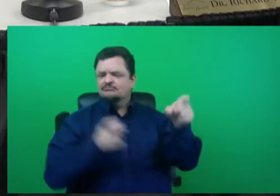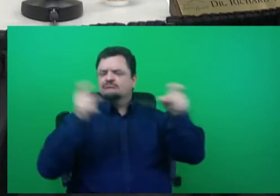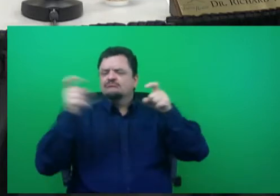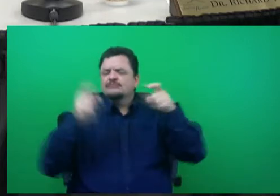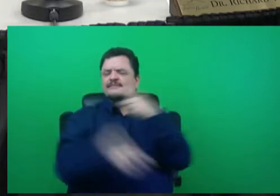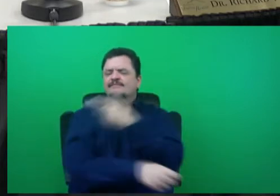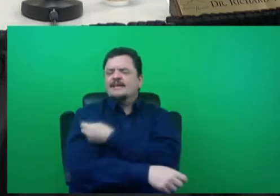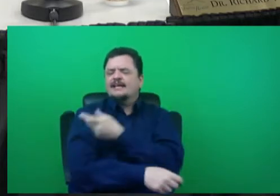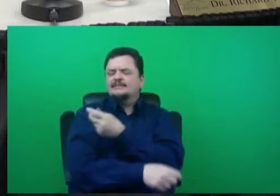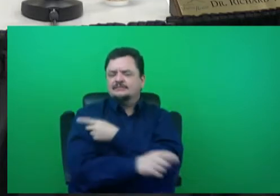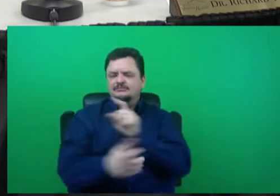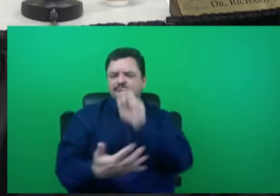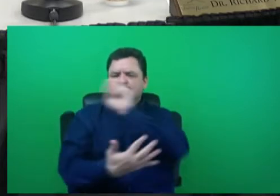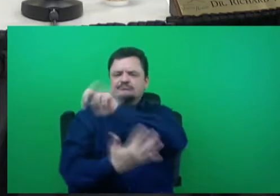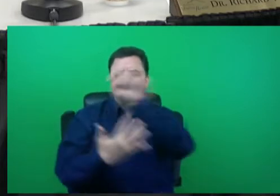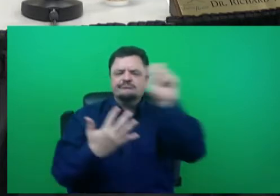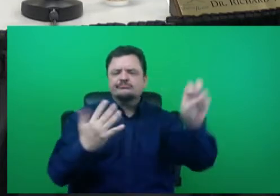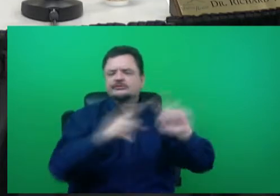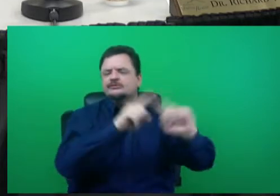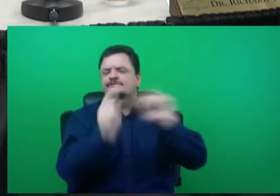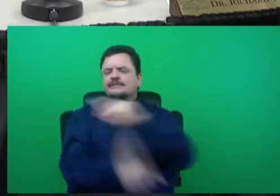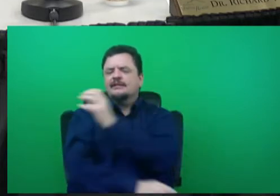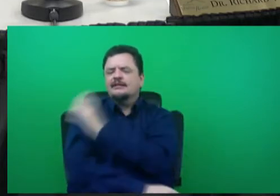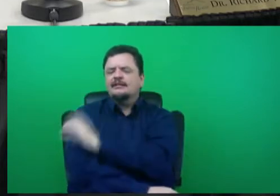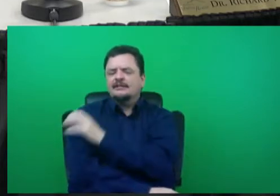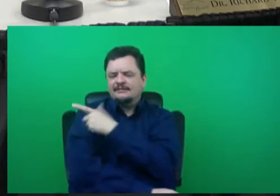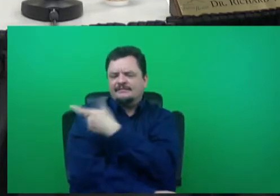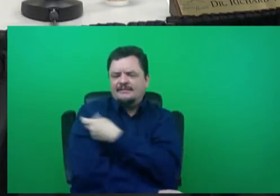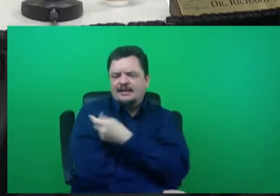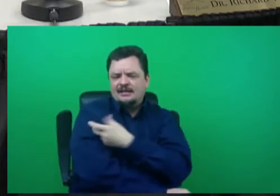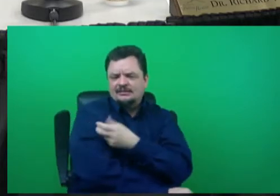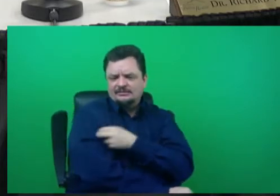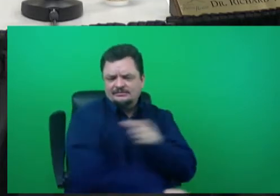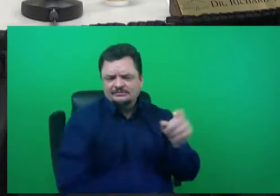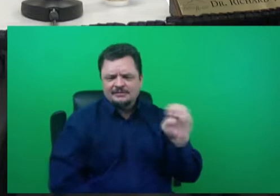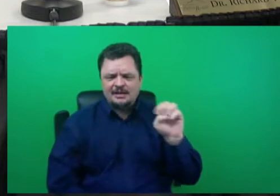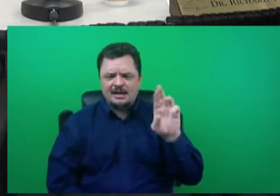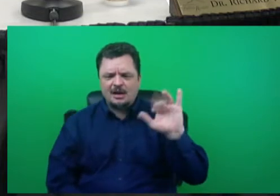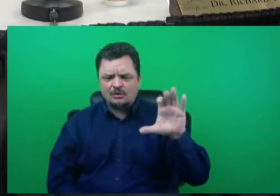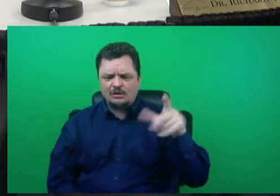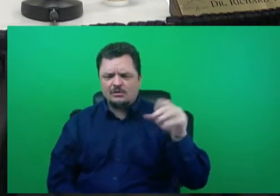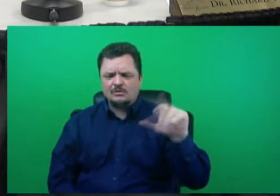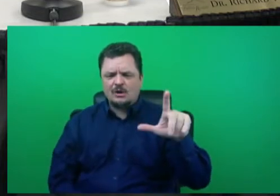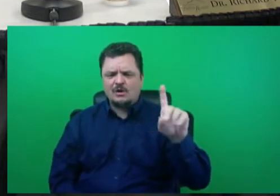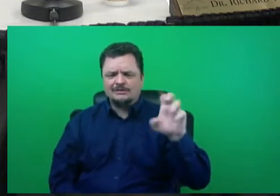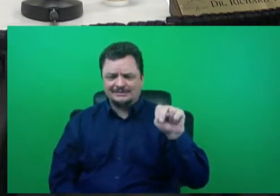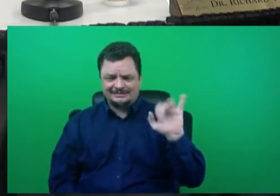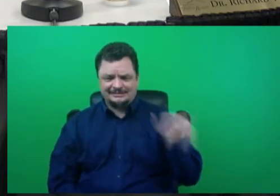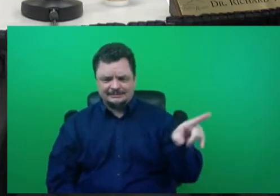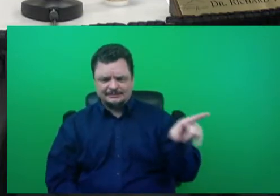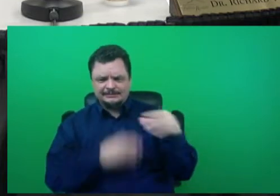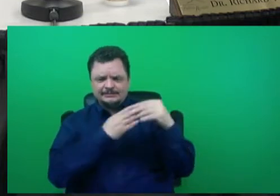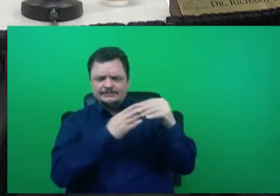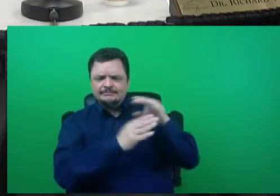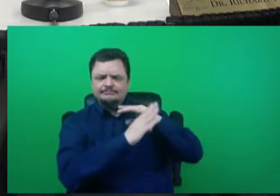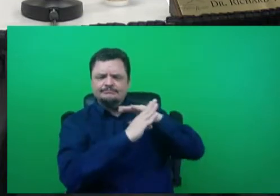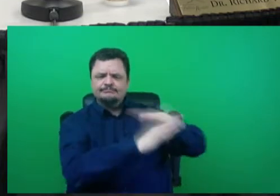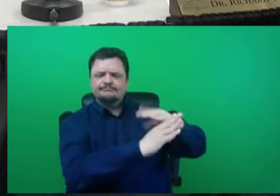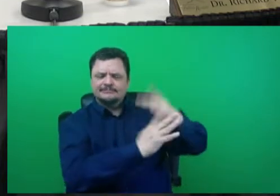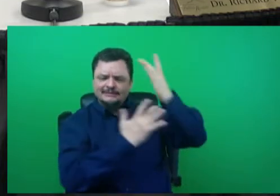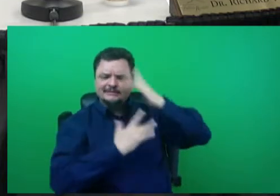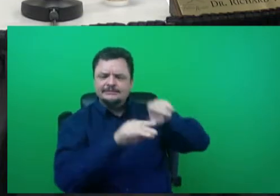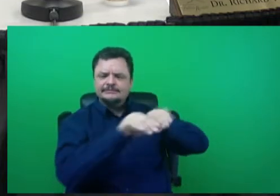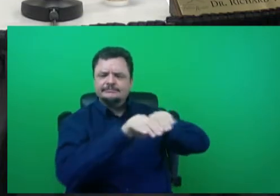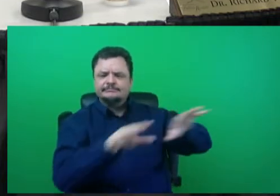Eric Gordon, who is our lead disease prevention nurse, with tuberculosis prevention,